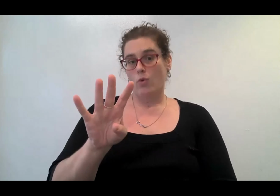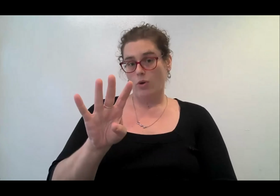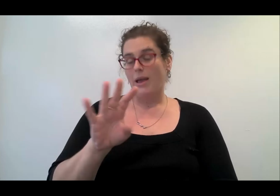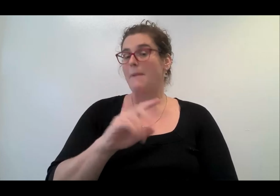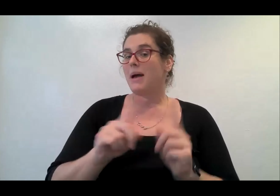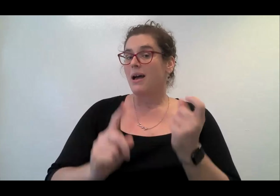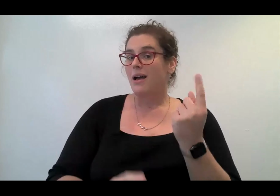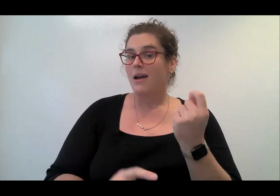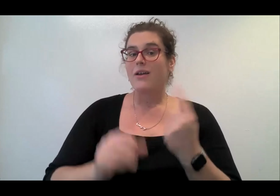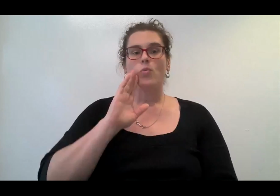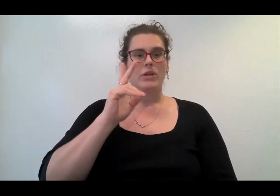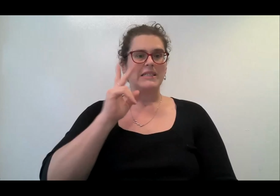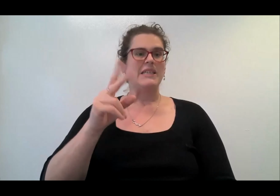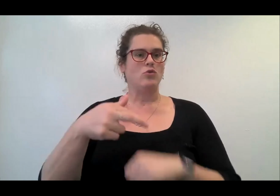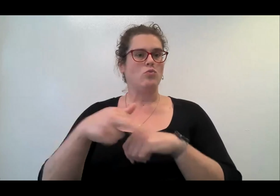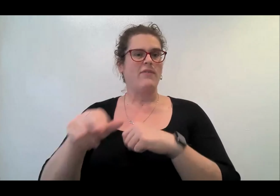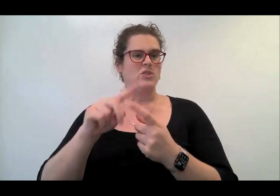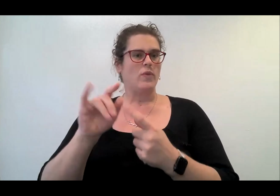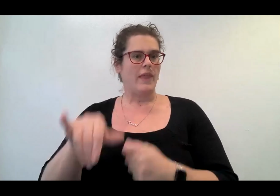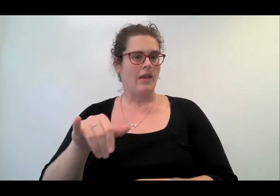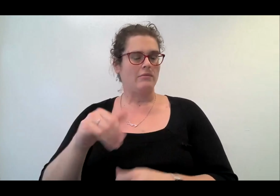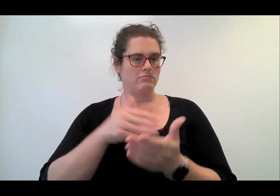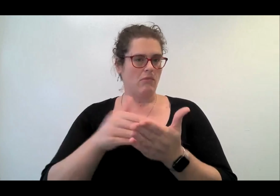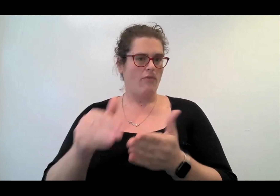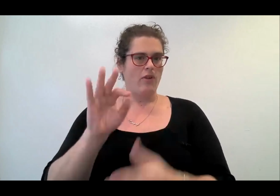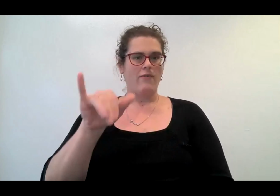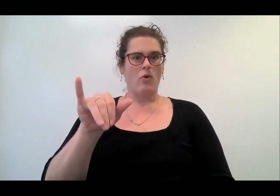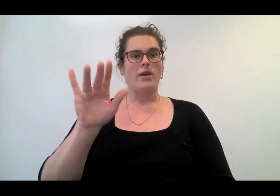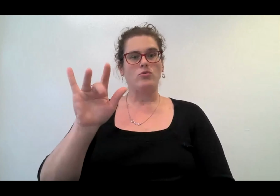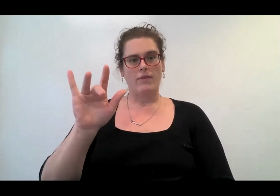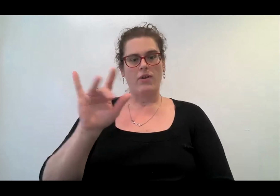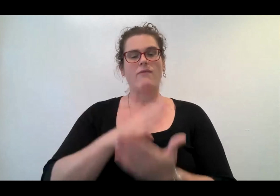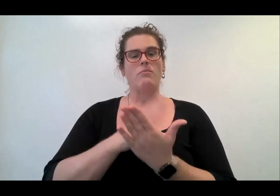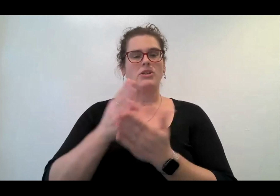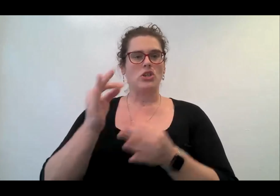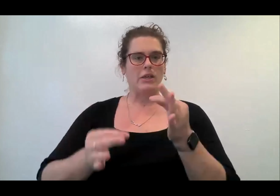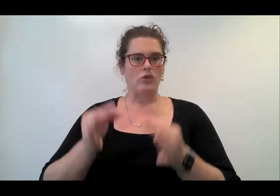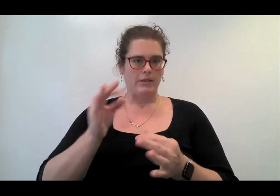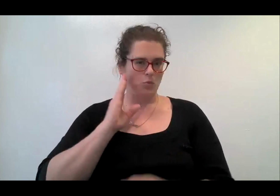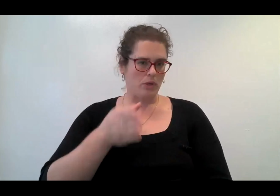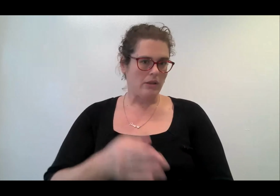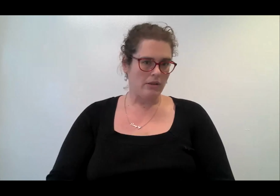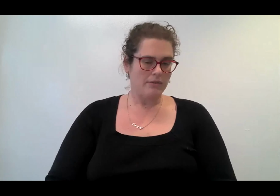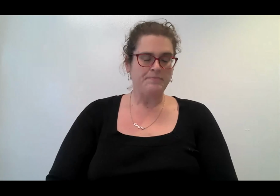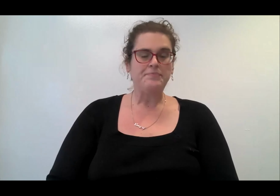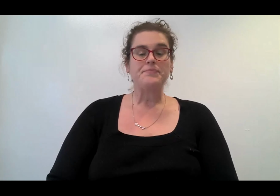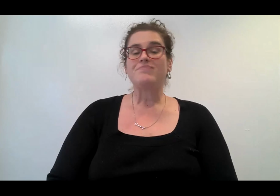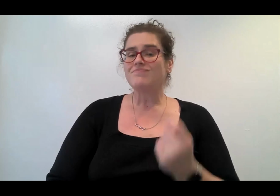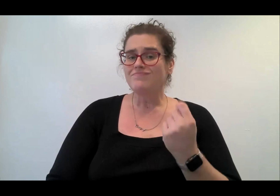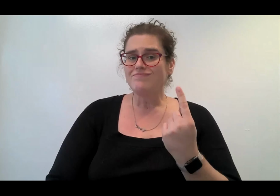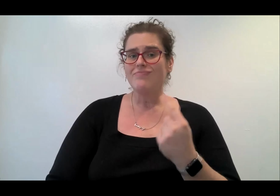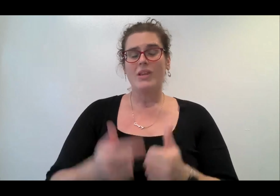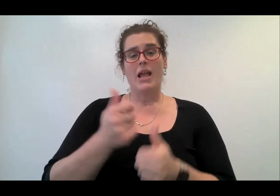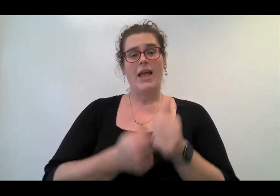see reference to it when we go to our FY25 budget hearing. Everyone recognized that it